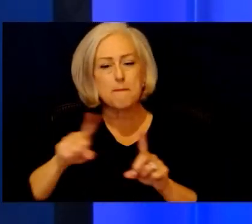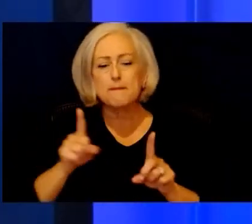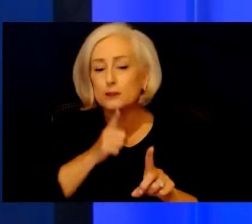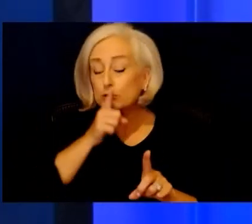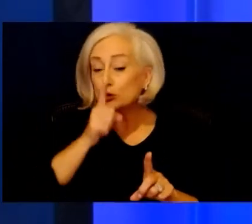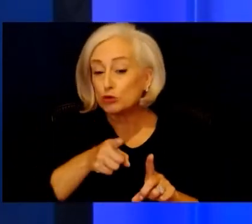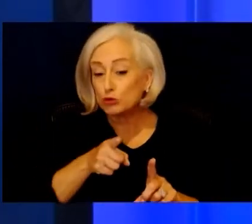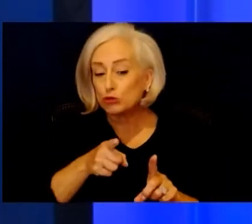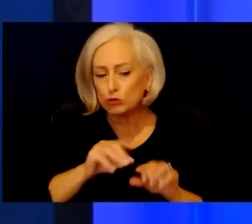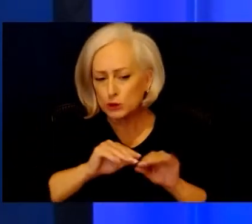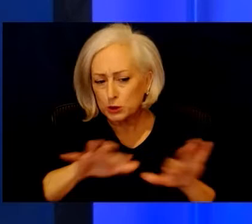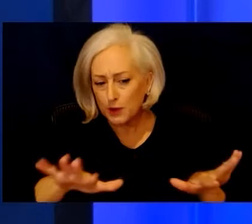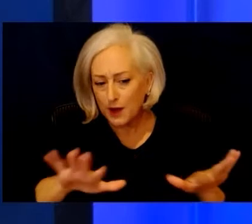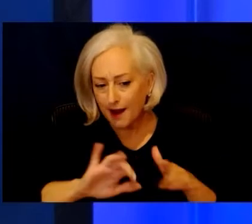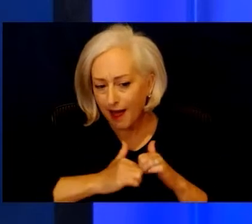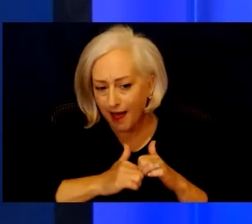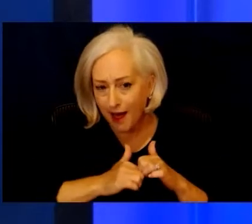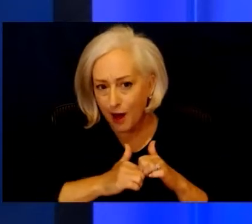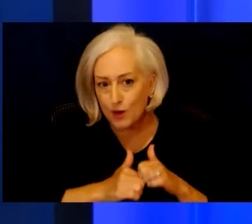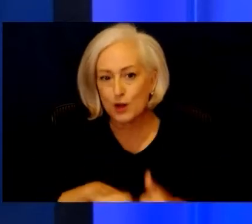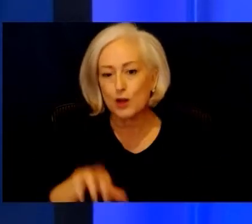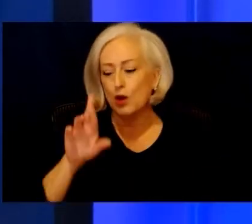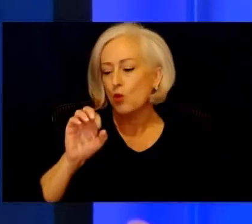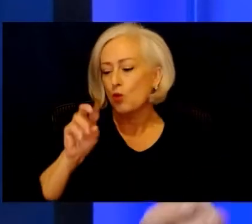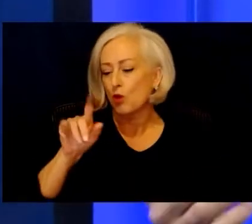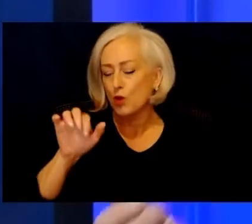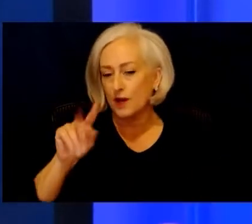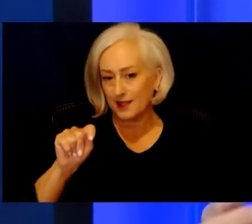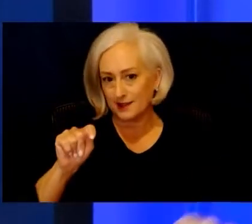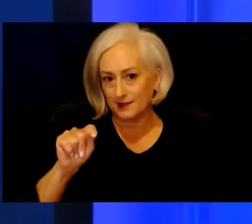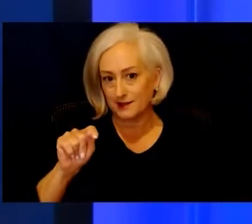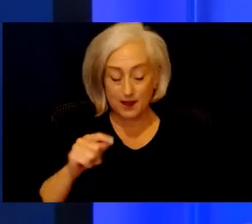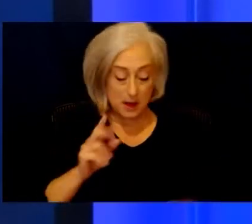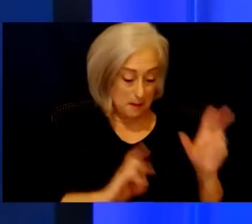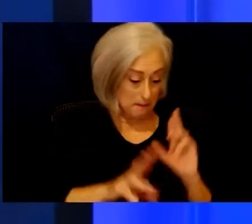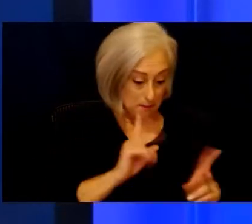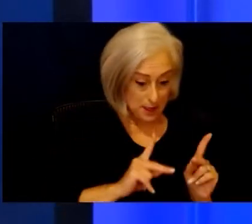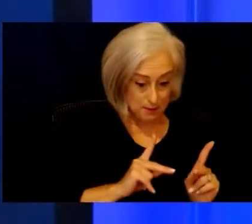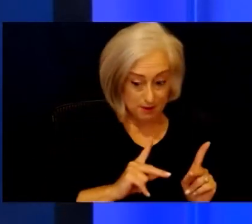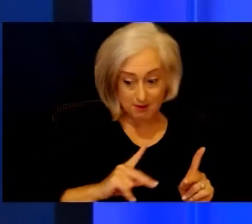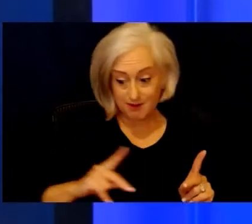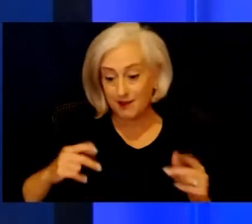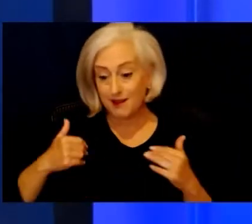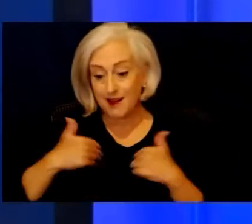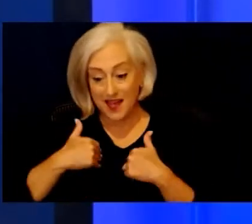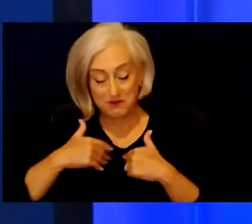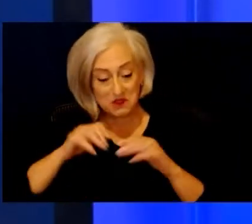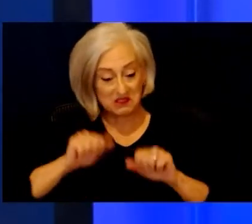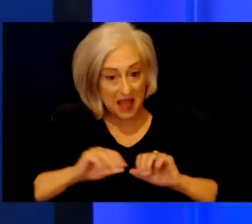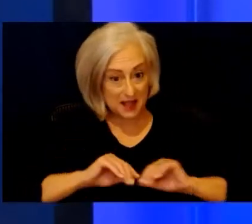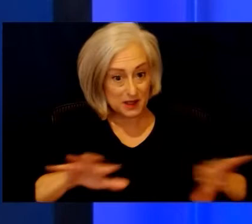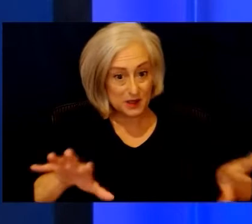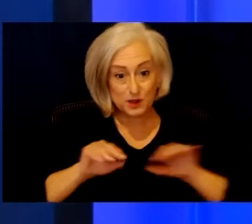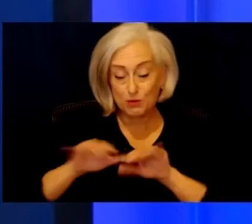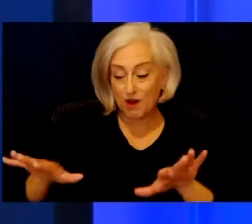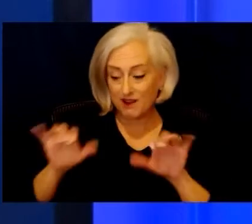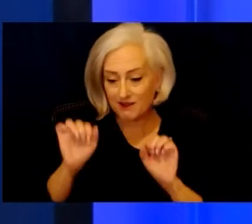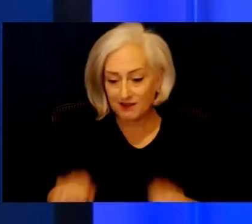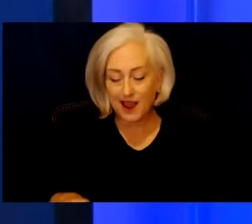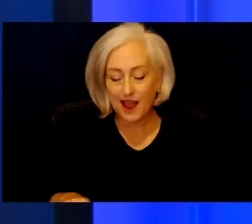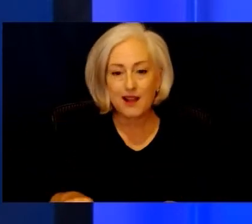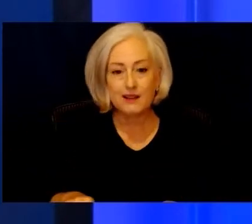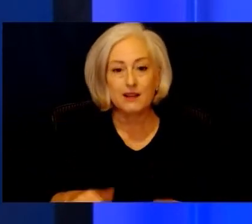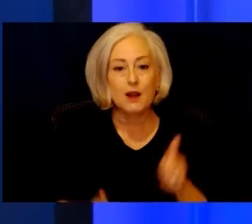humans and monkeys can be transient hosts. So just as you said, it is spread mostly by close contact. So obviously there have